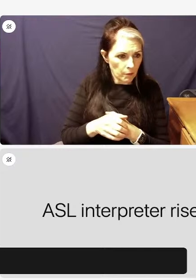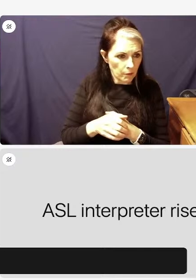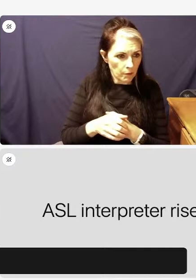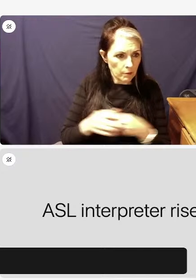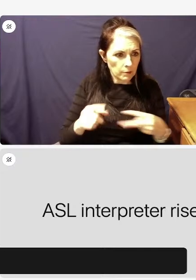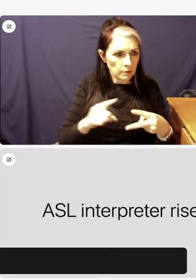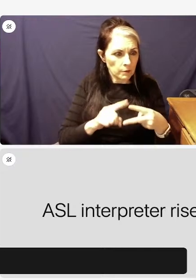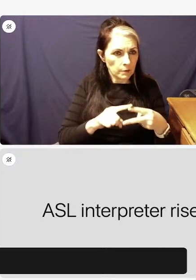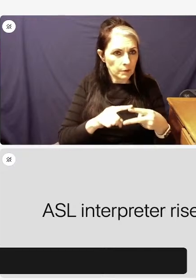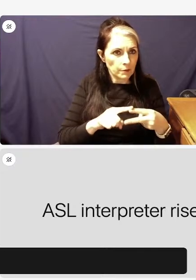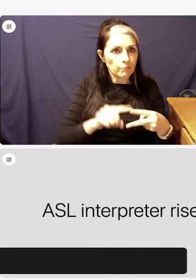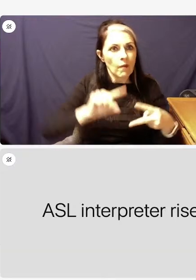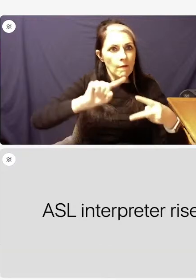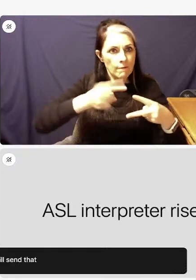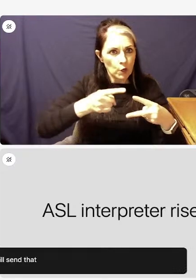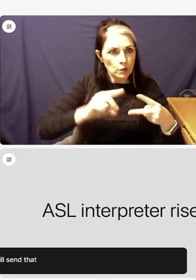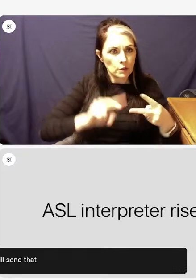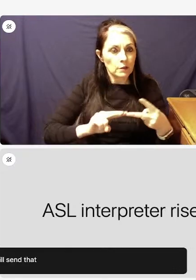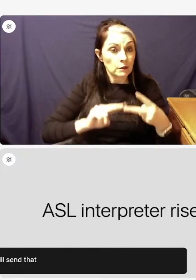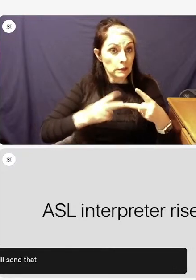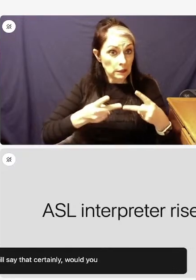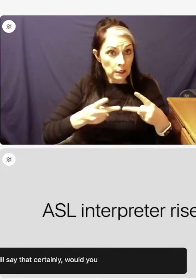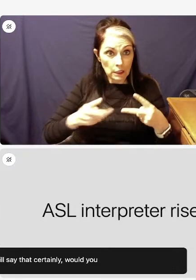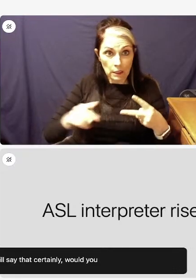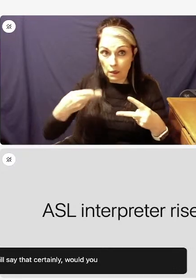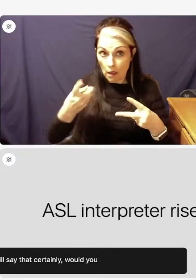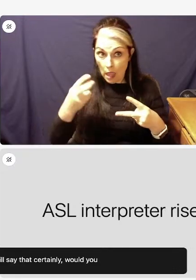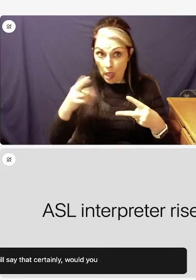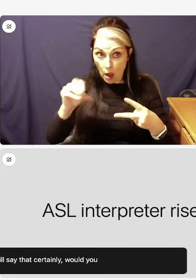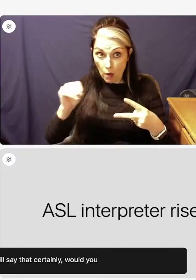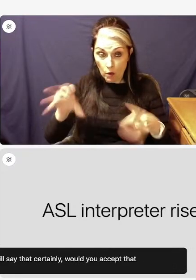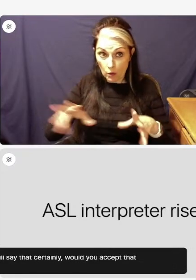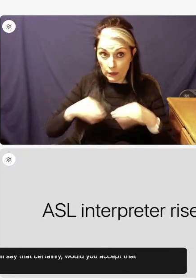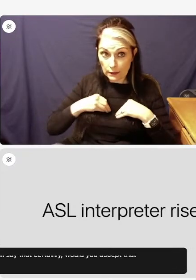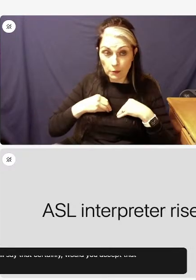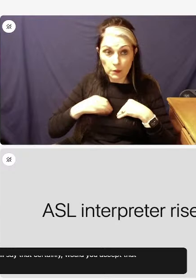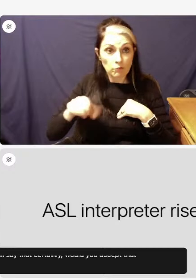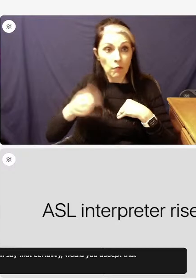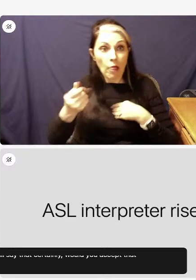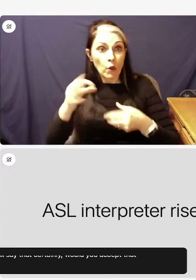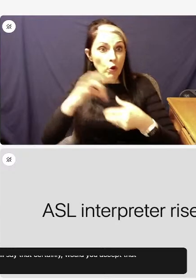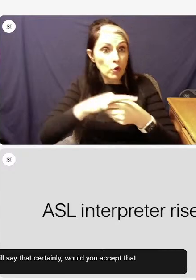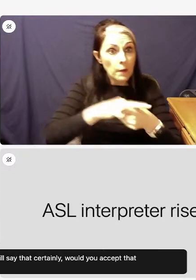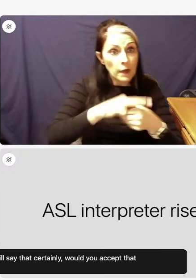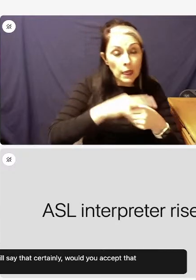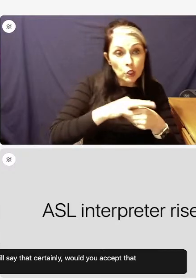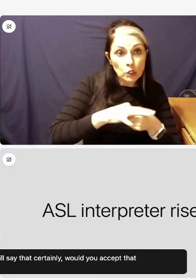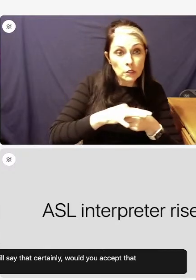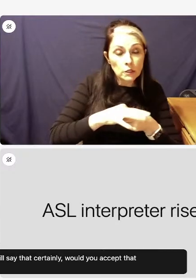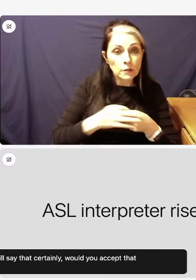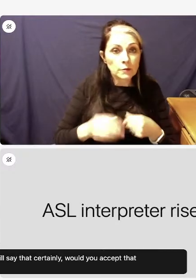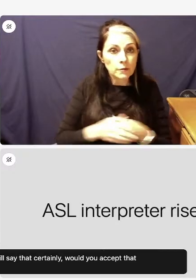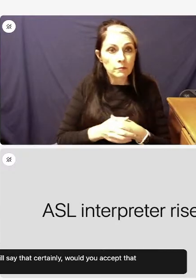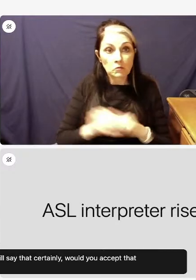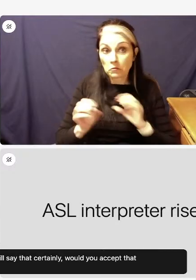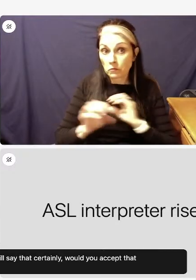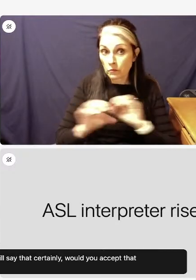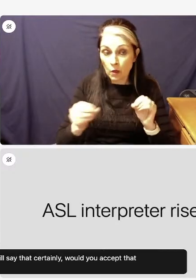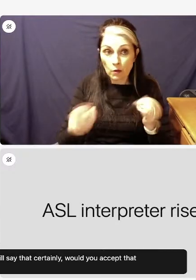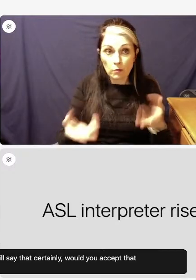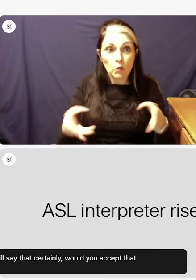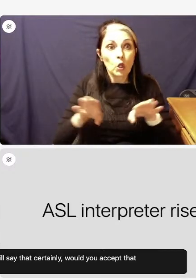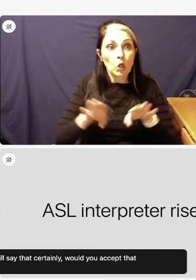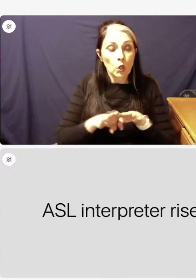will second that certainly miss haro would you accept that nomination any other nominations all right hearing none we'll go ahead and close the